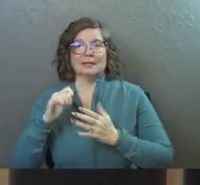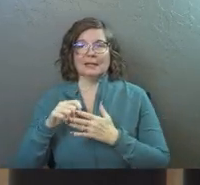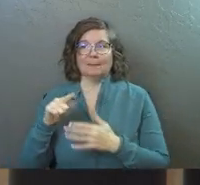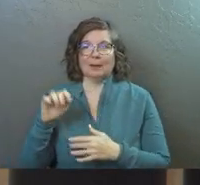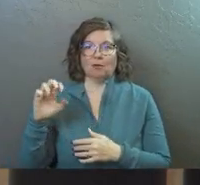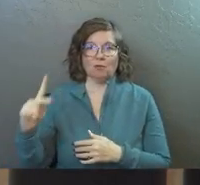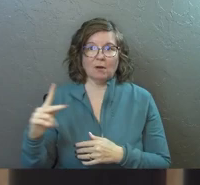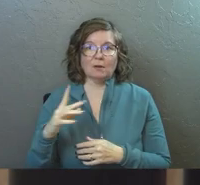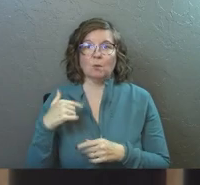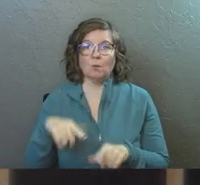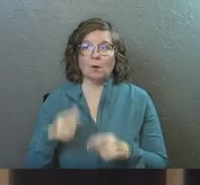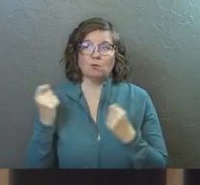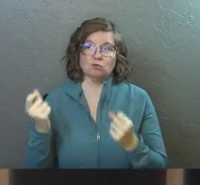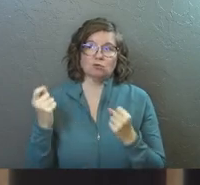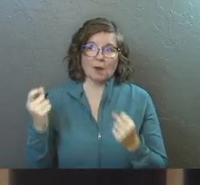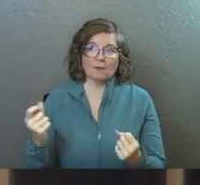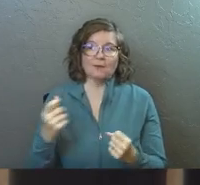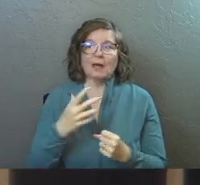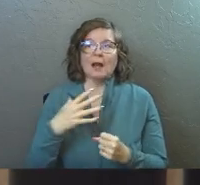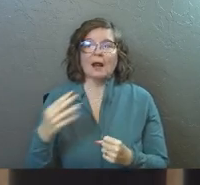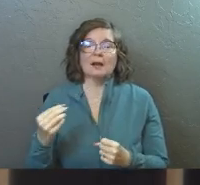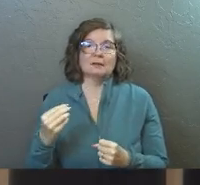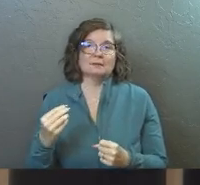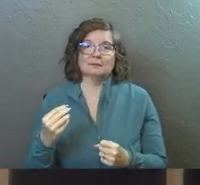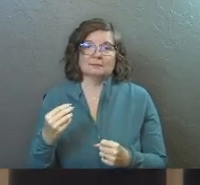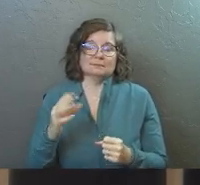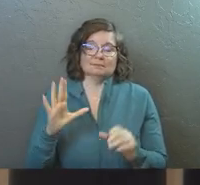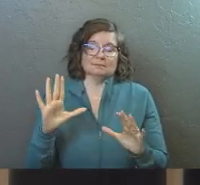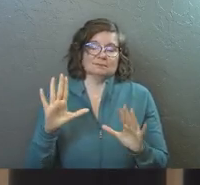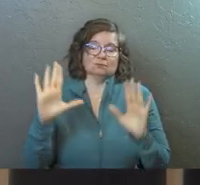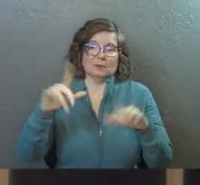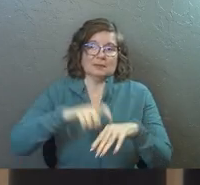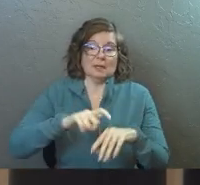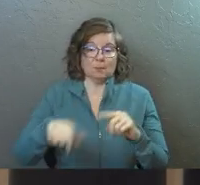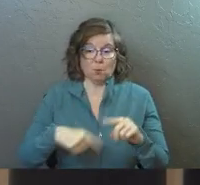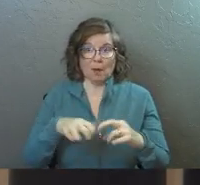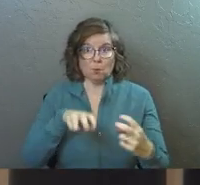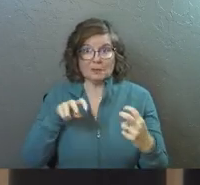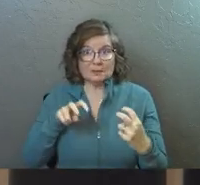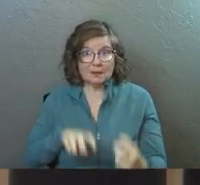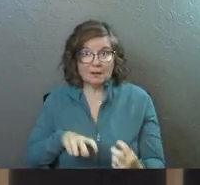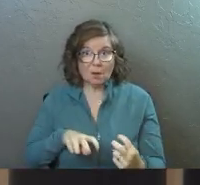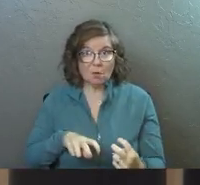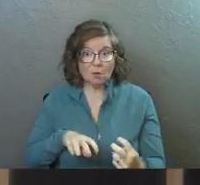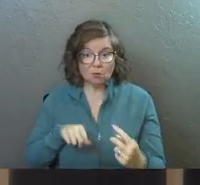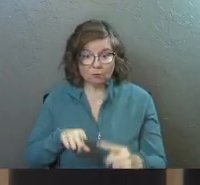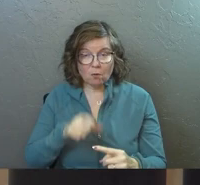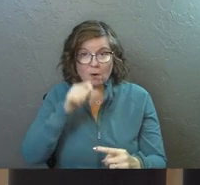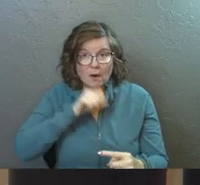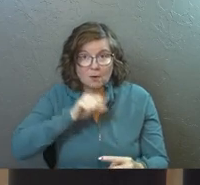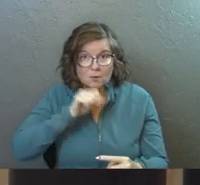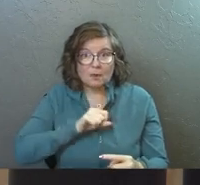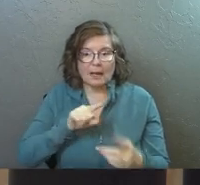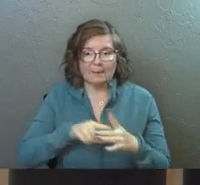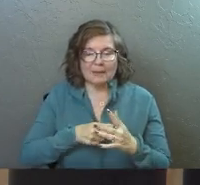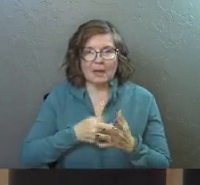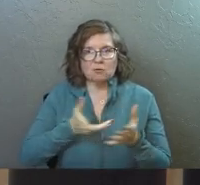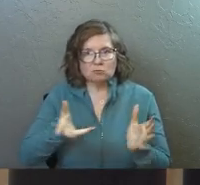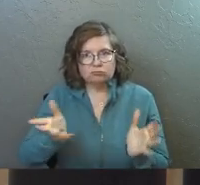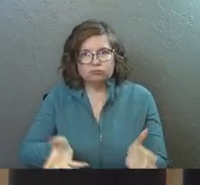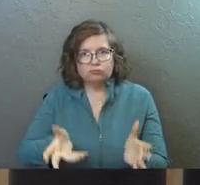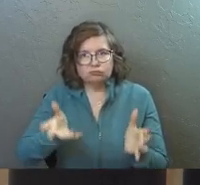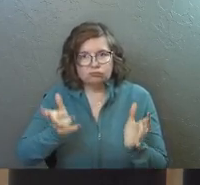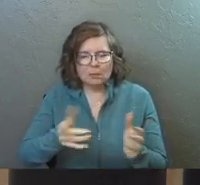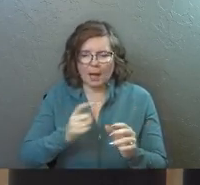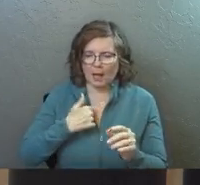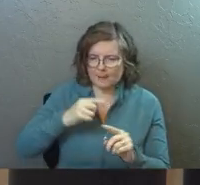of my truck while we were driving there, and it was just an absolutely great time. But when we sat down over that ice cream and began to talk,